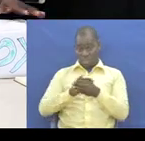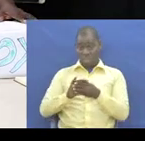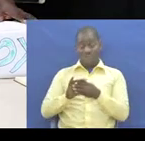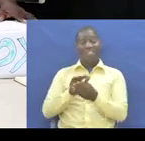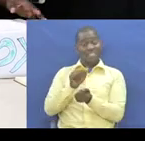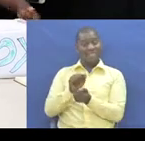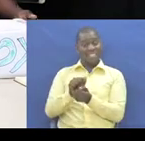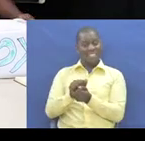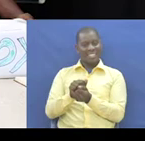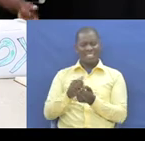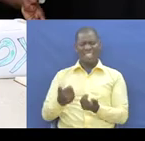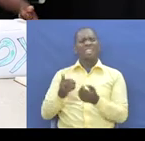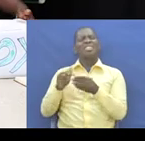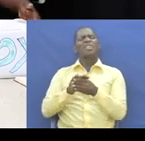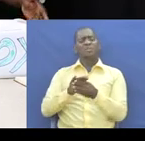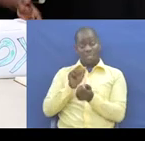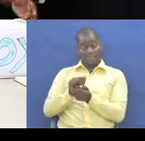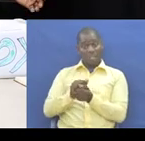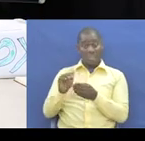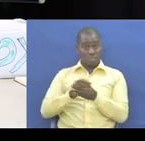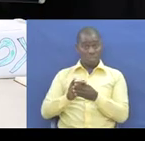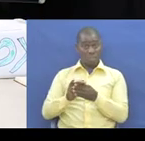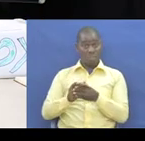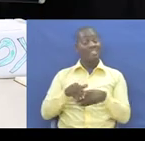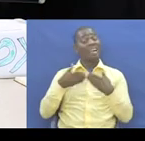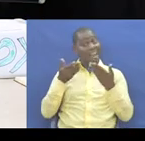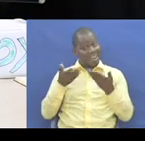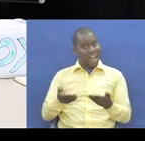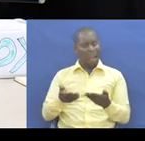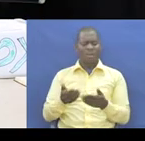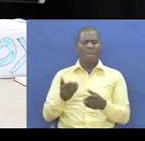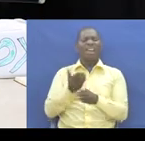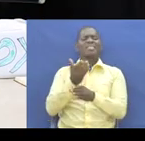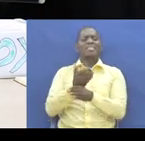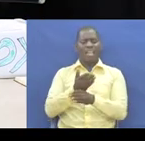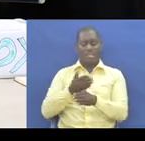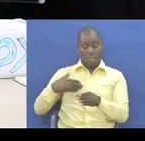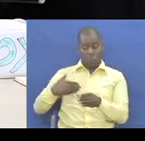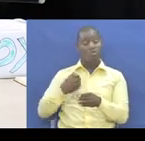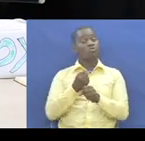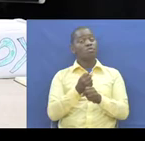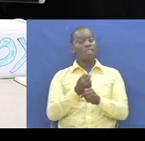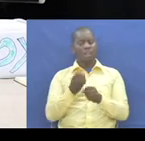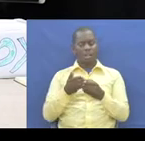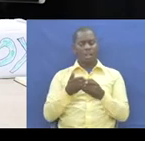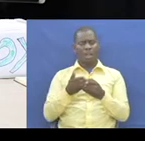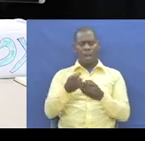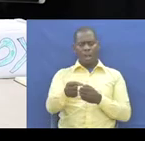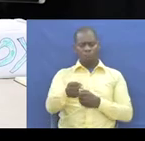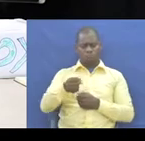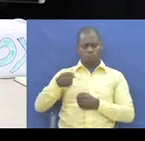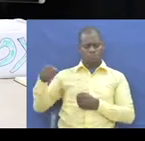point where I have shifted it. You see, I have just applied something. There is something which have been applied. I think you saw